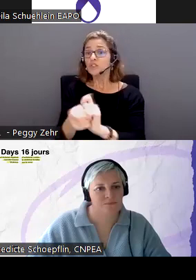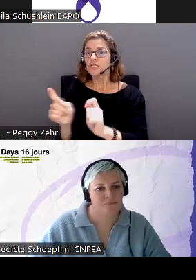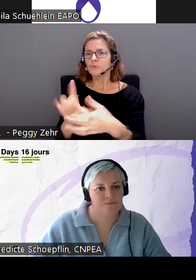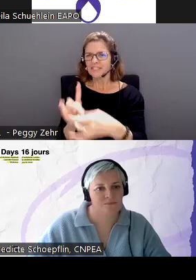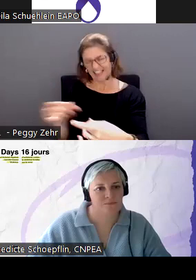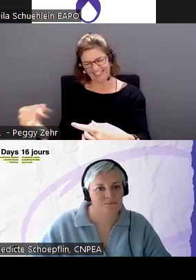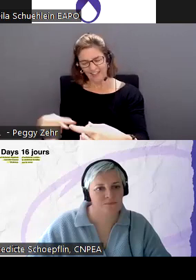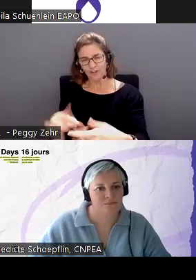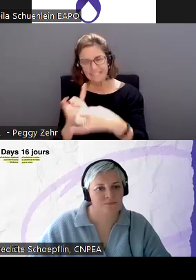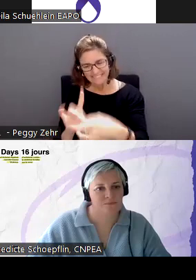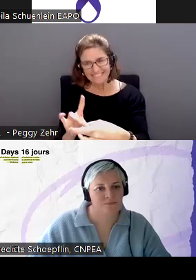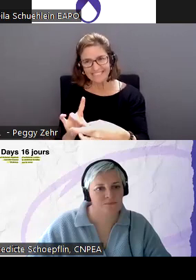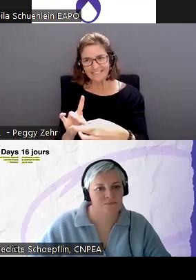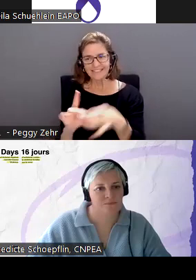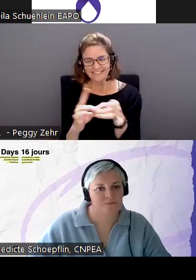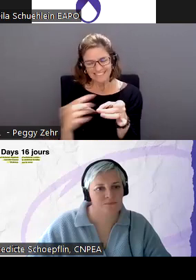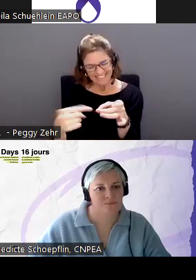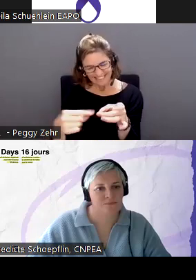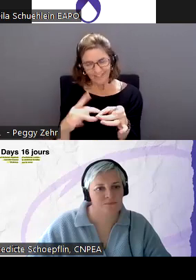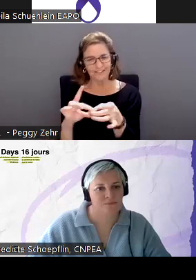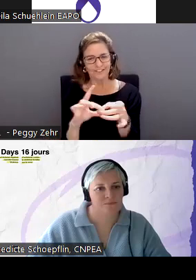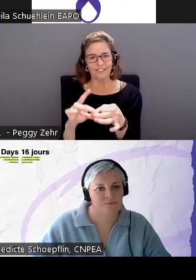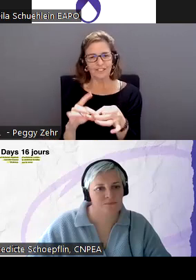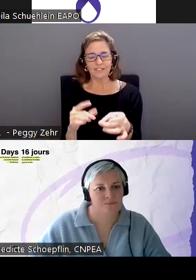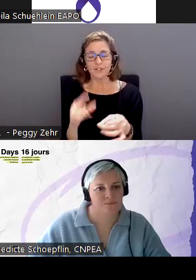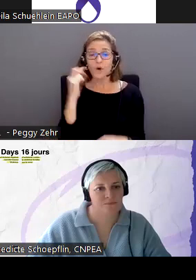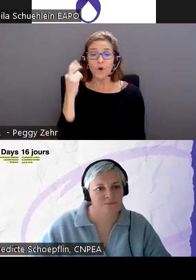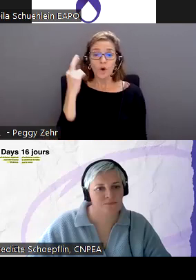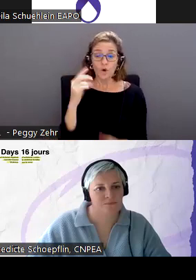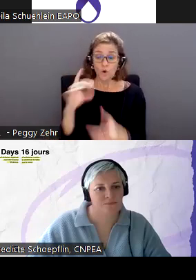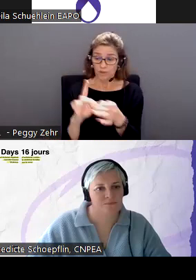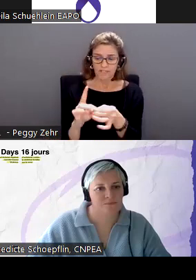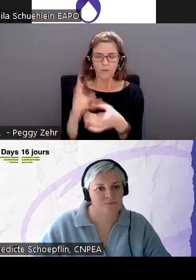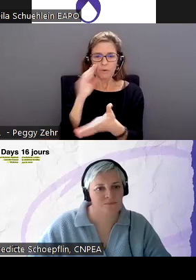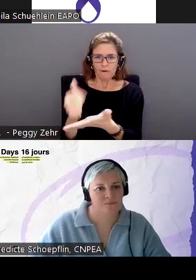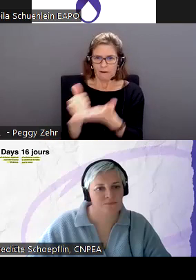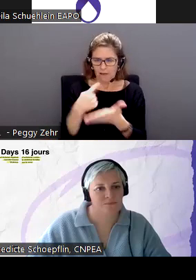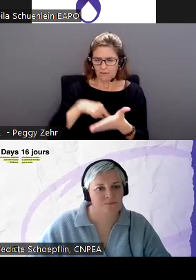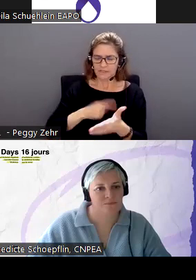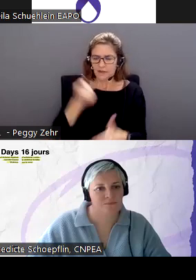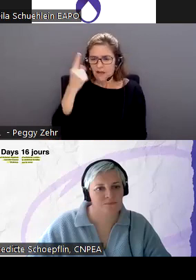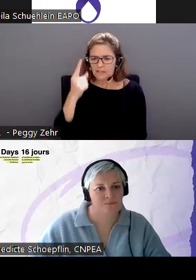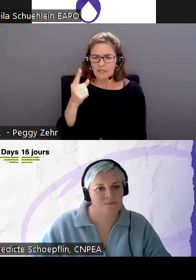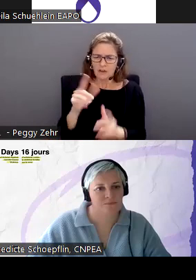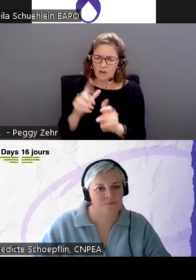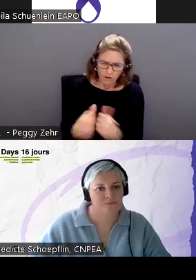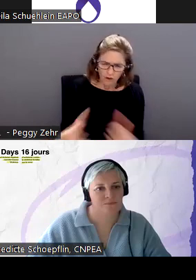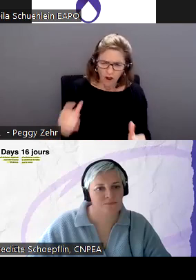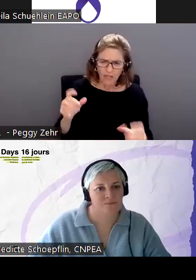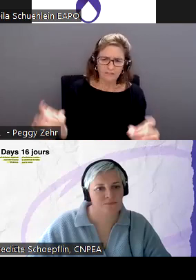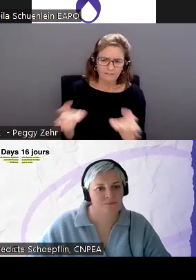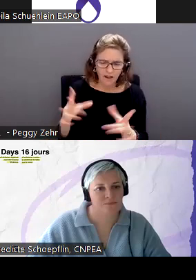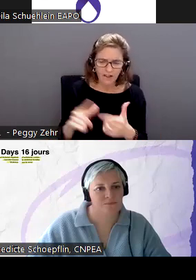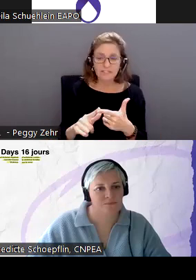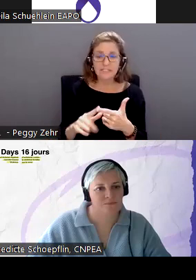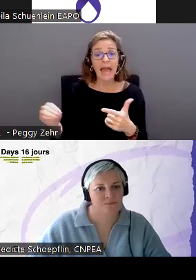You know, relationships are key to both understanding the causes of violence and to making the changes that end violence.